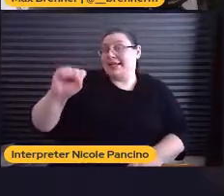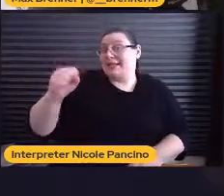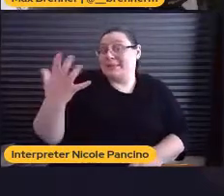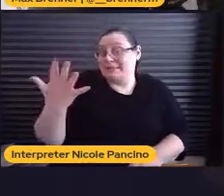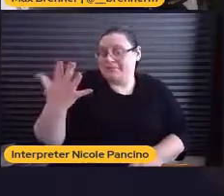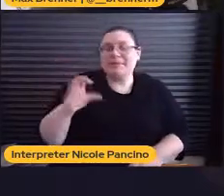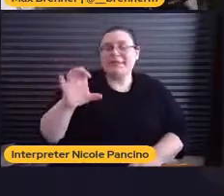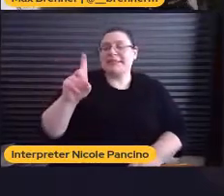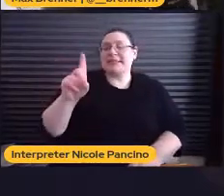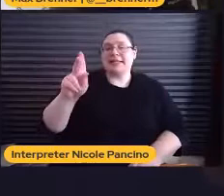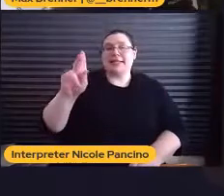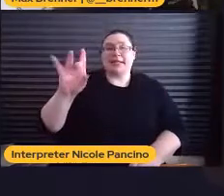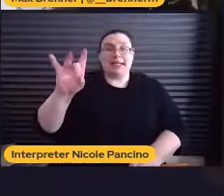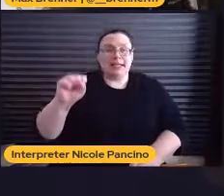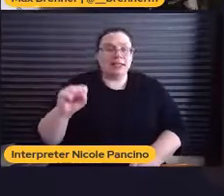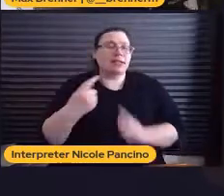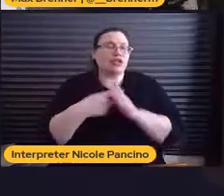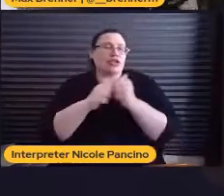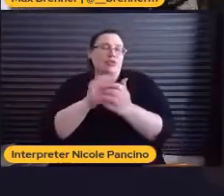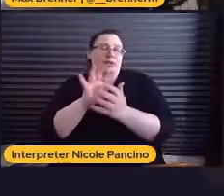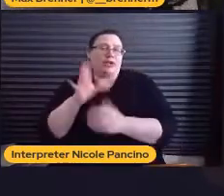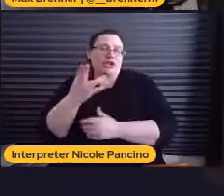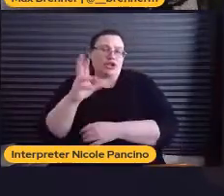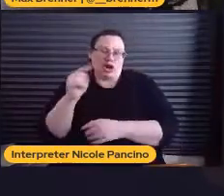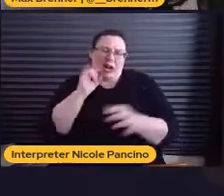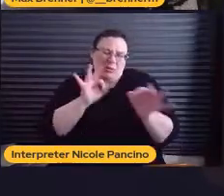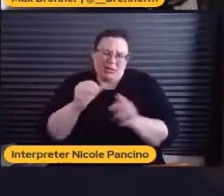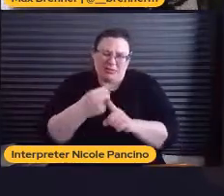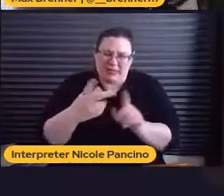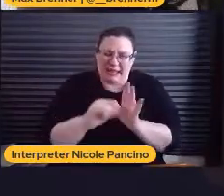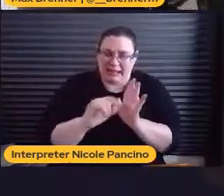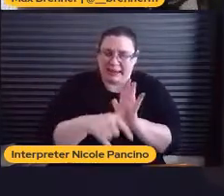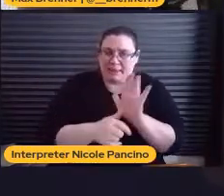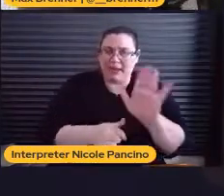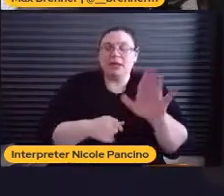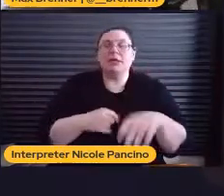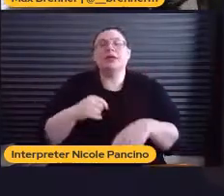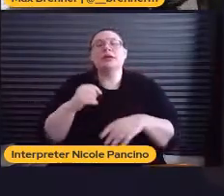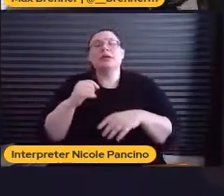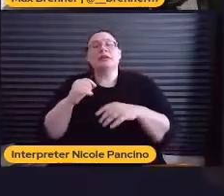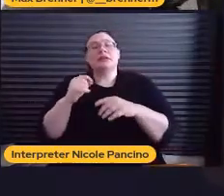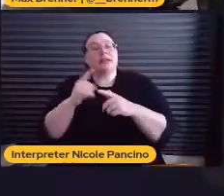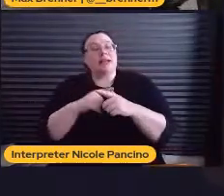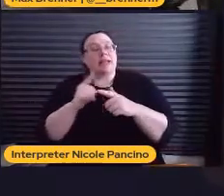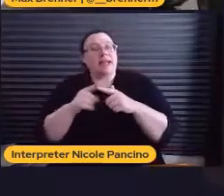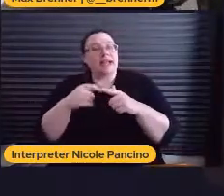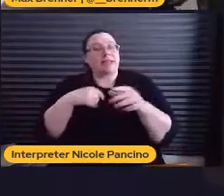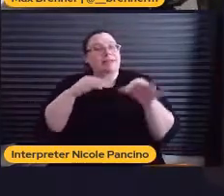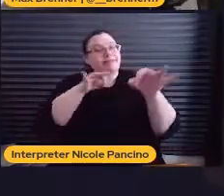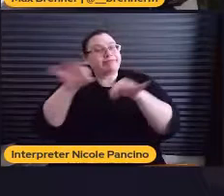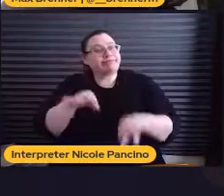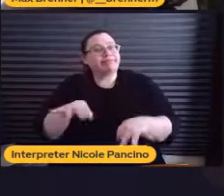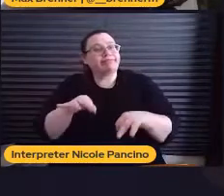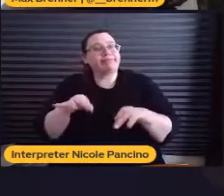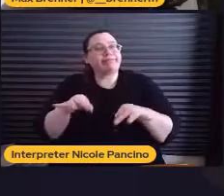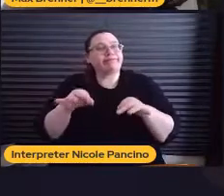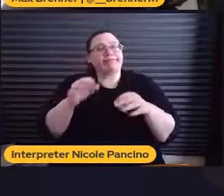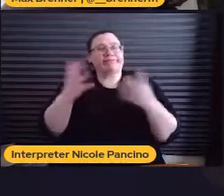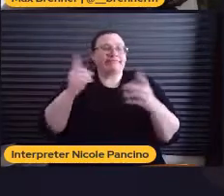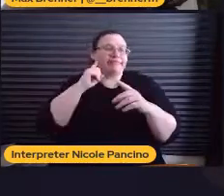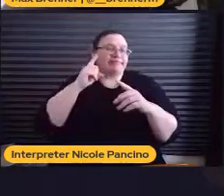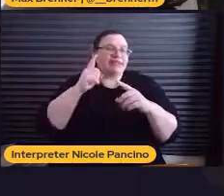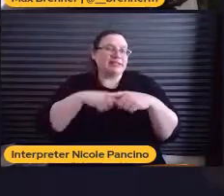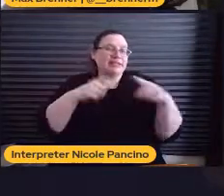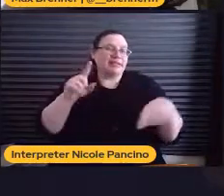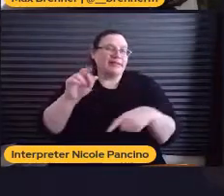everything starts with a chart. I will go over what's that in a minute. Then you give define just a variable here.